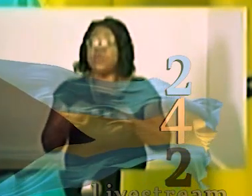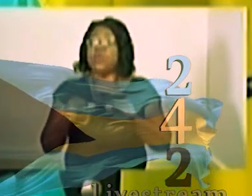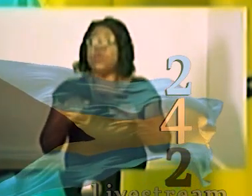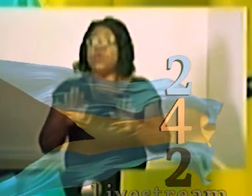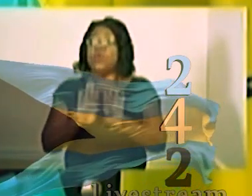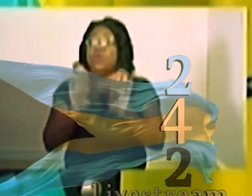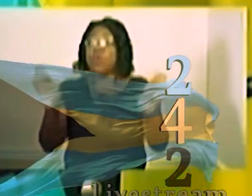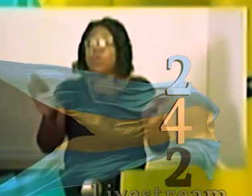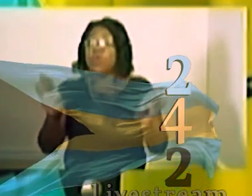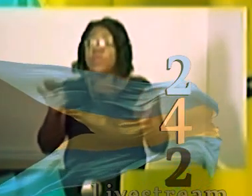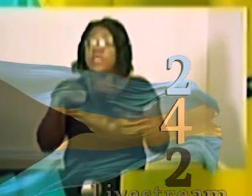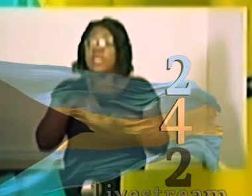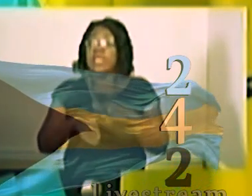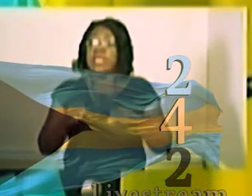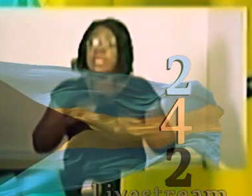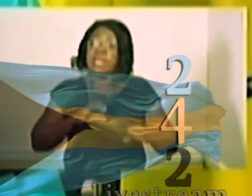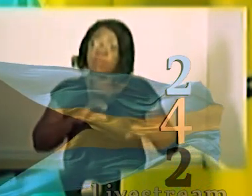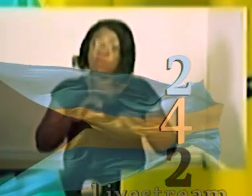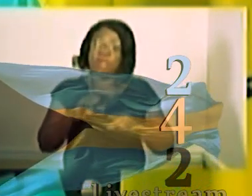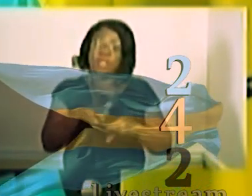gradual and sustained manner.